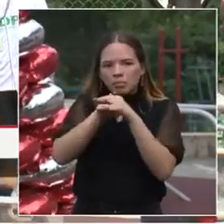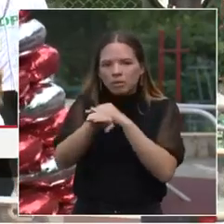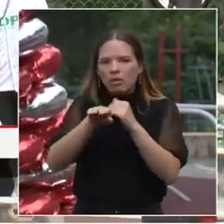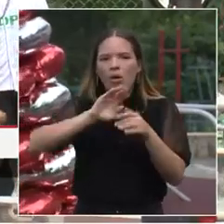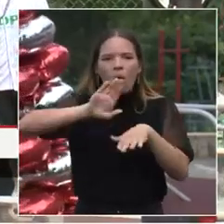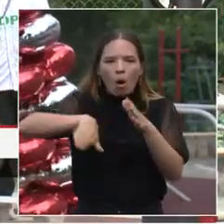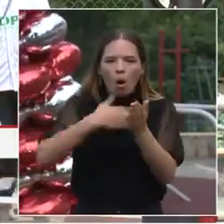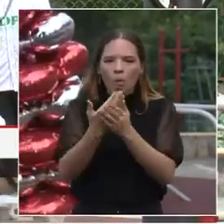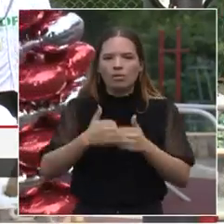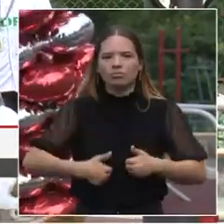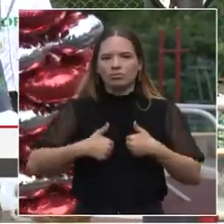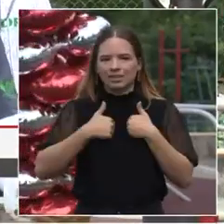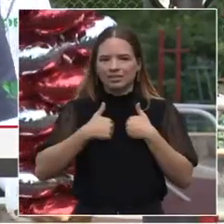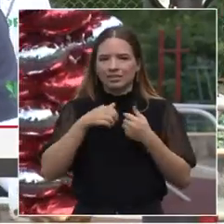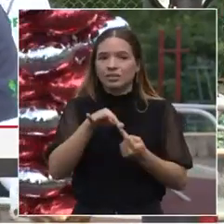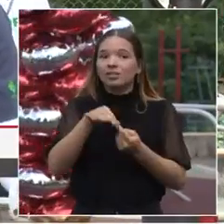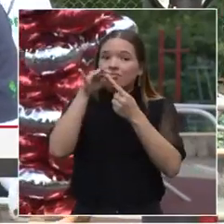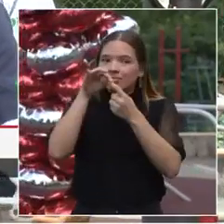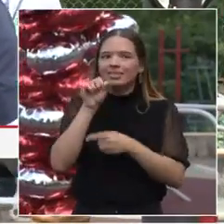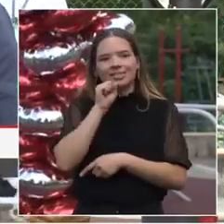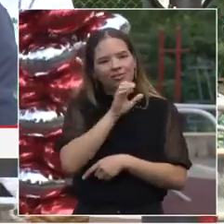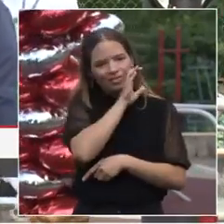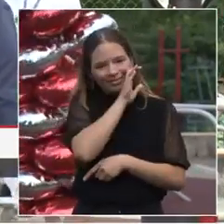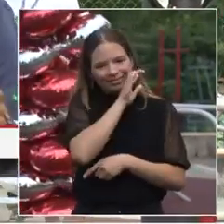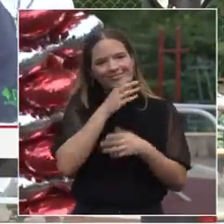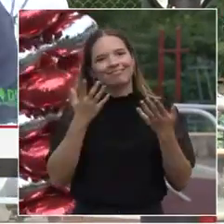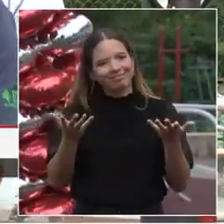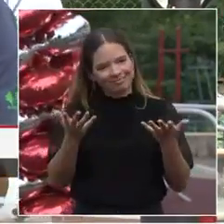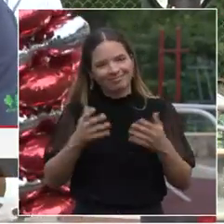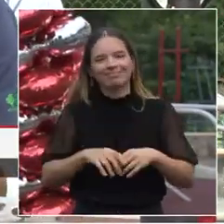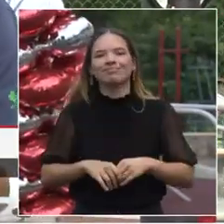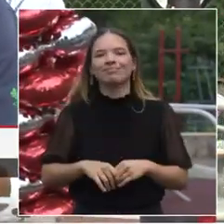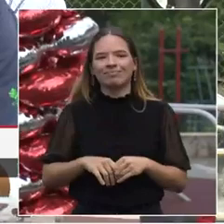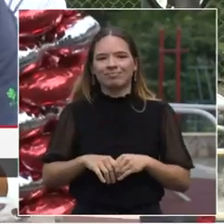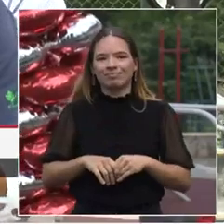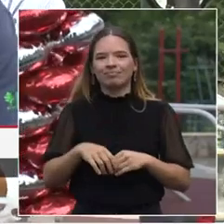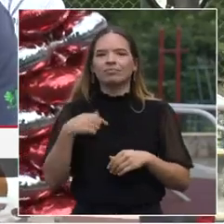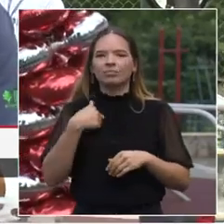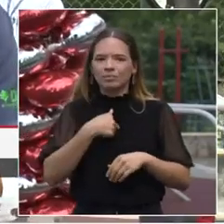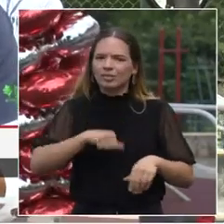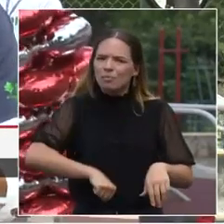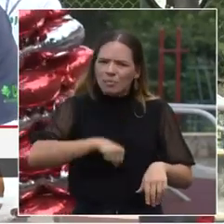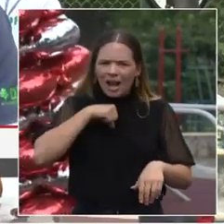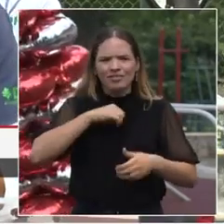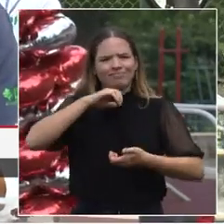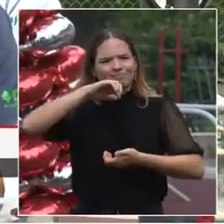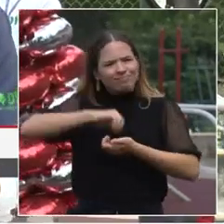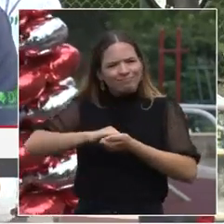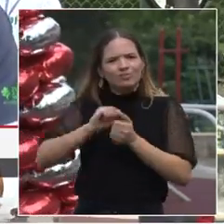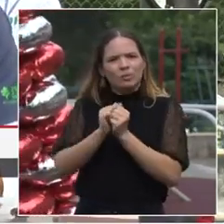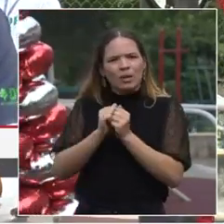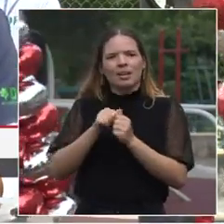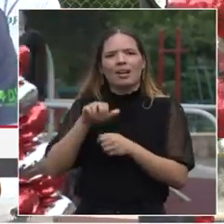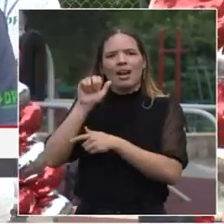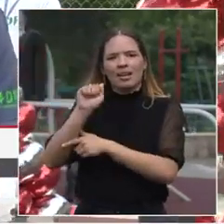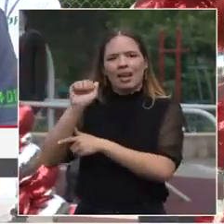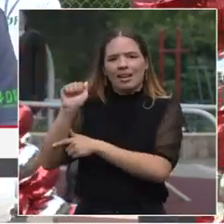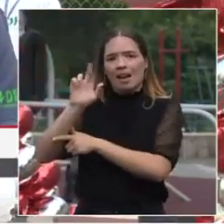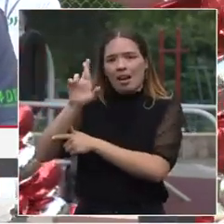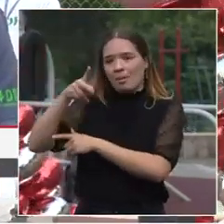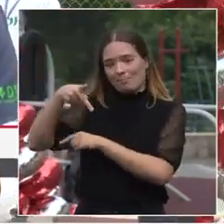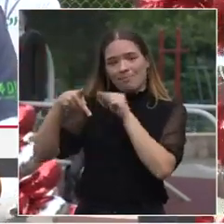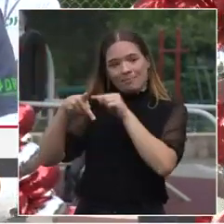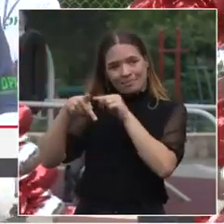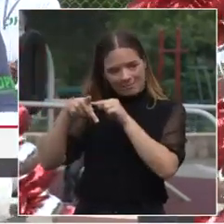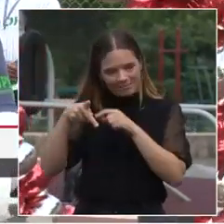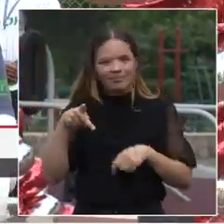We're especially proud of this partnership with AARP, and I want to thank them for the great work and this great partnership and